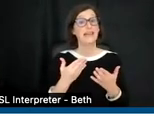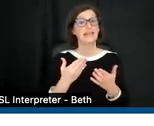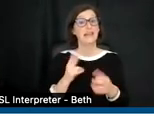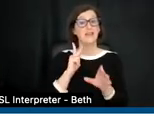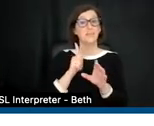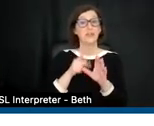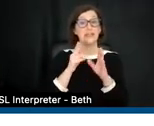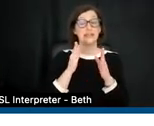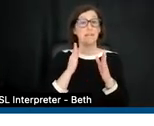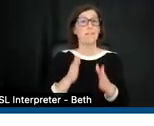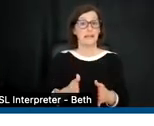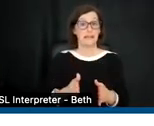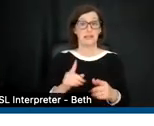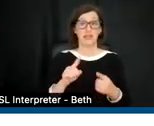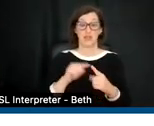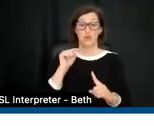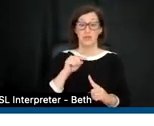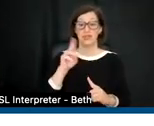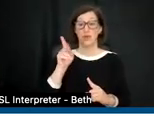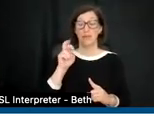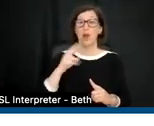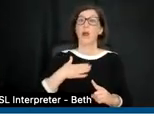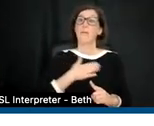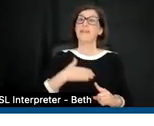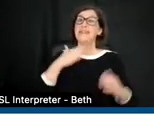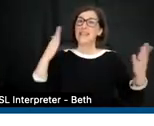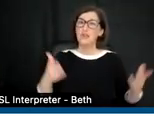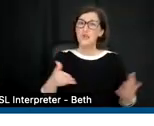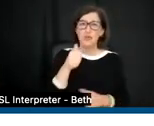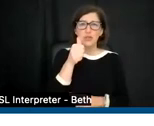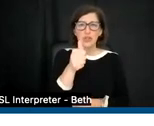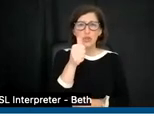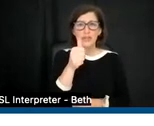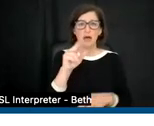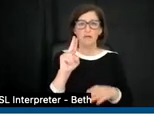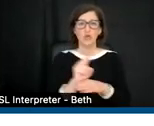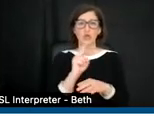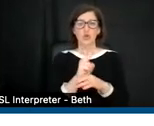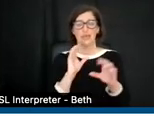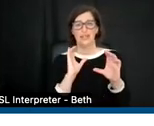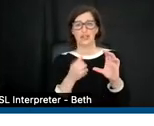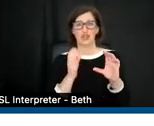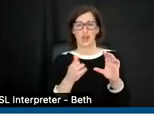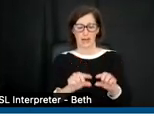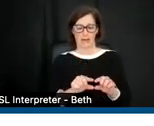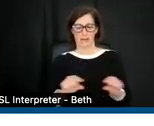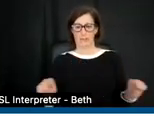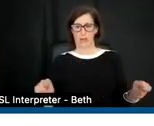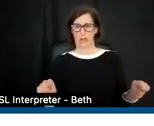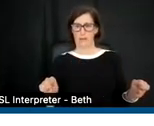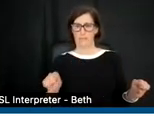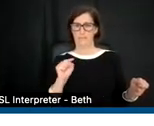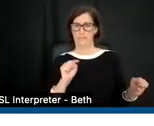to this webinar to introduce yourself using the chat box,